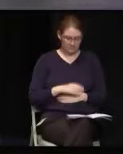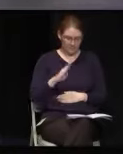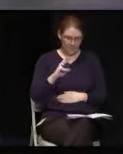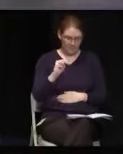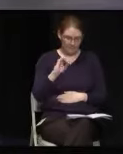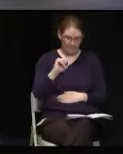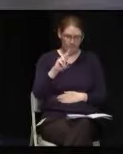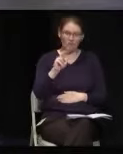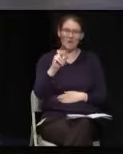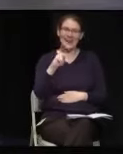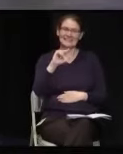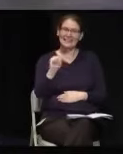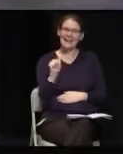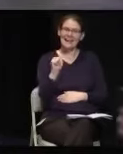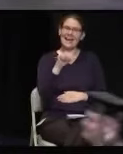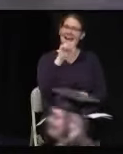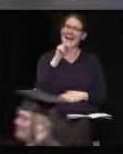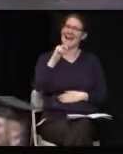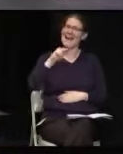Miranda Ann Brooks.